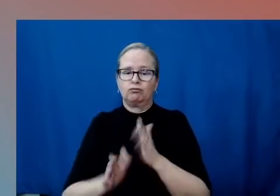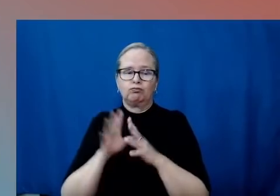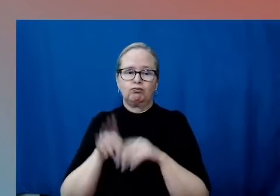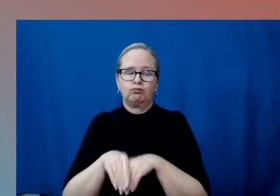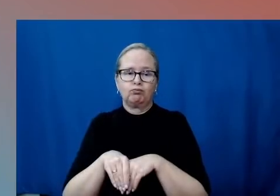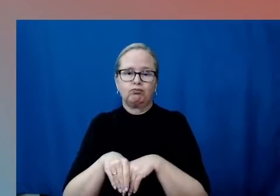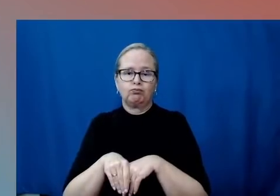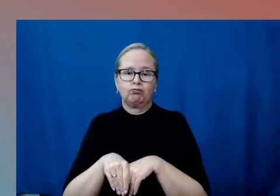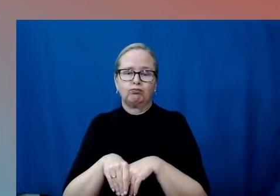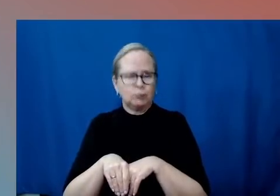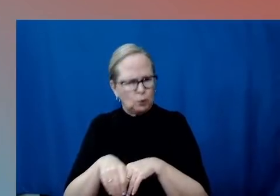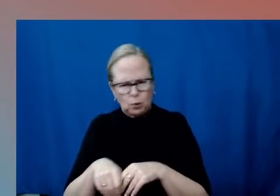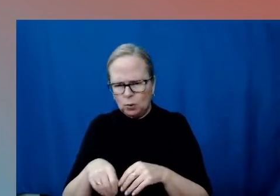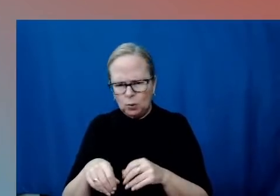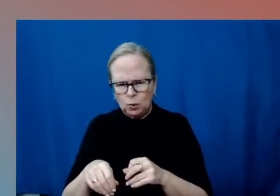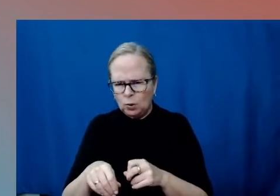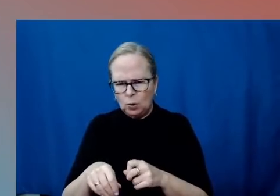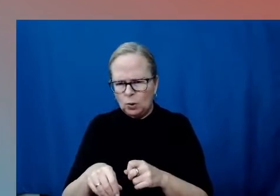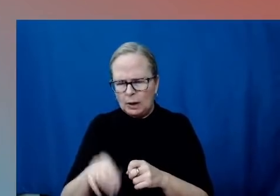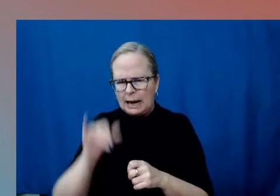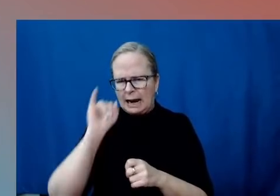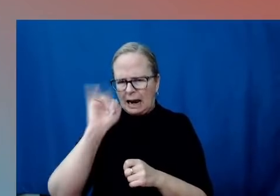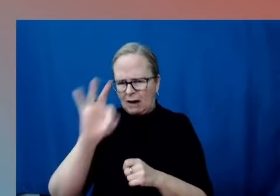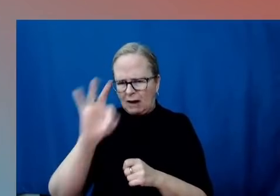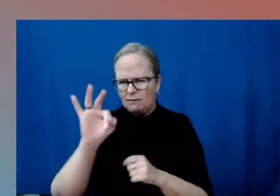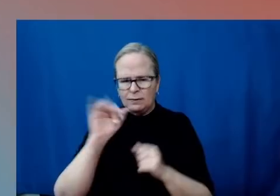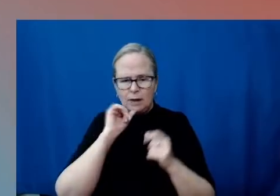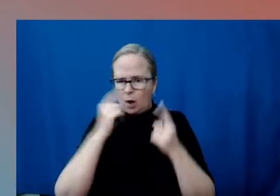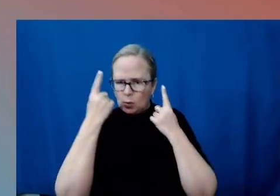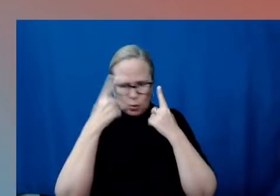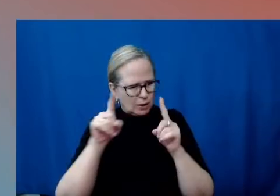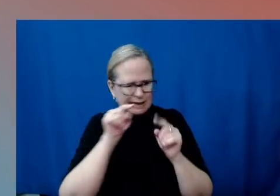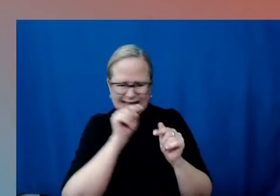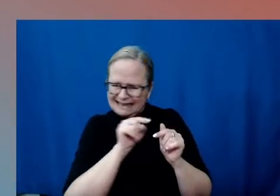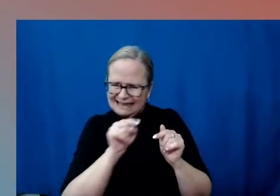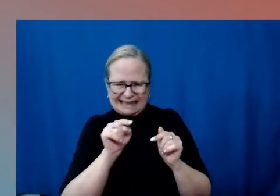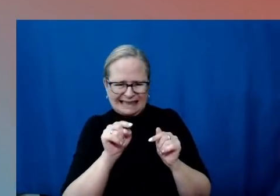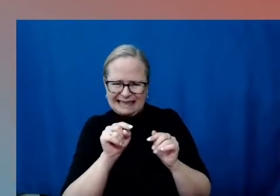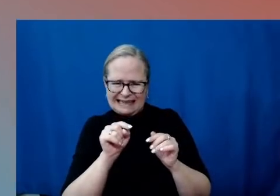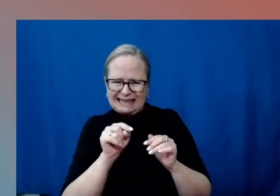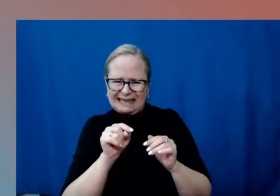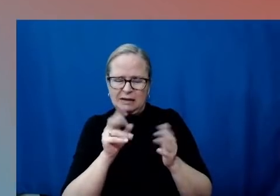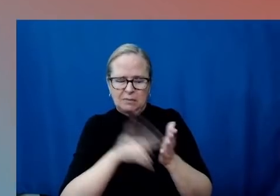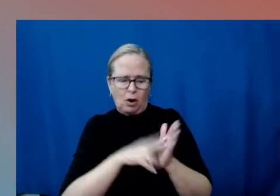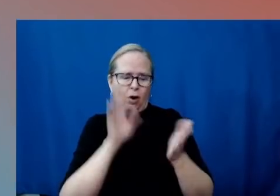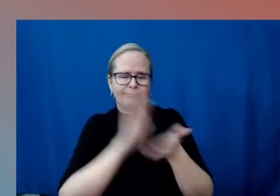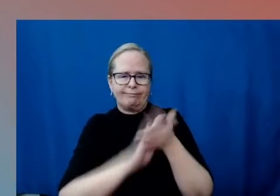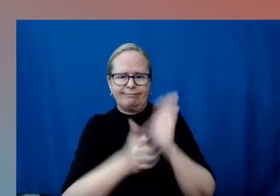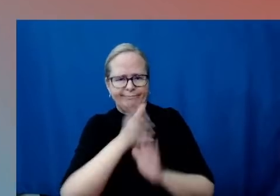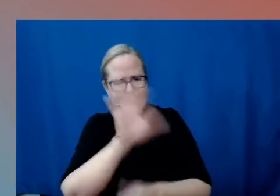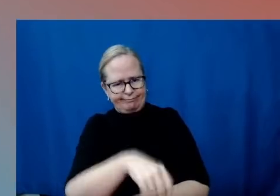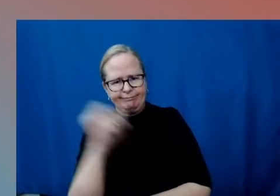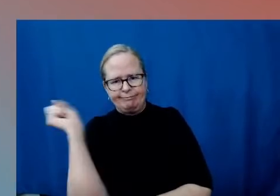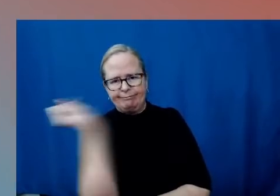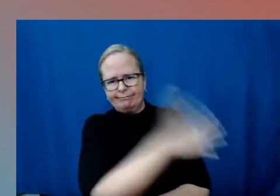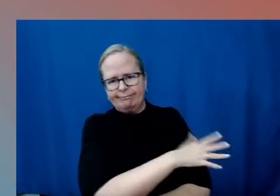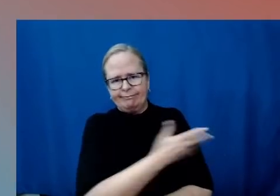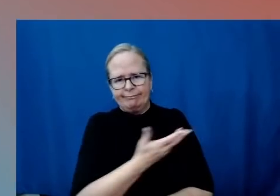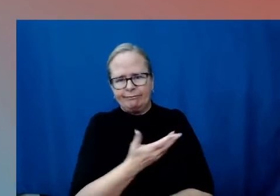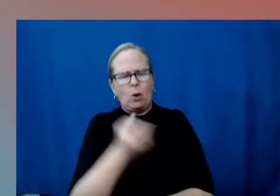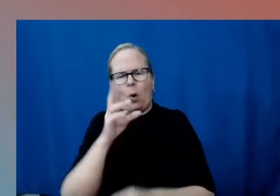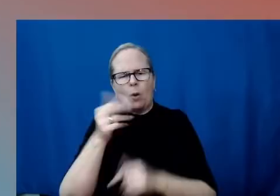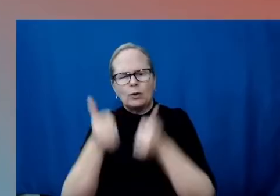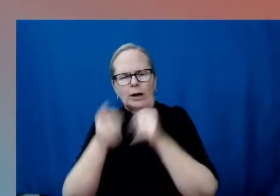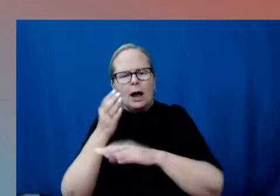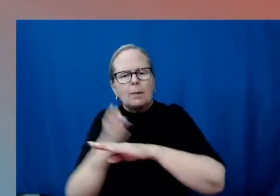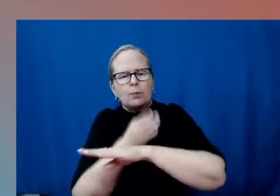if it's not working well, do you scrap it or do you make it better? So I'll use an analogy. In the 1950s and 60s, we had lap